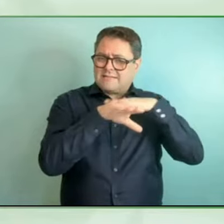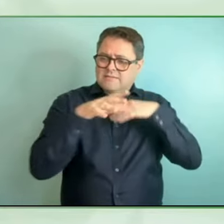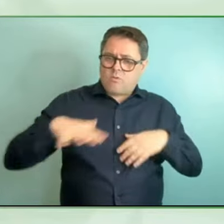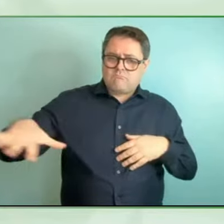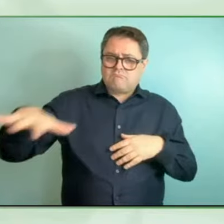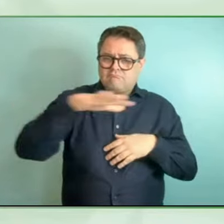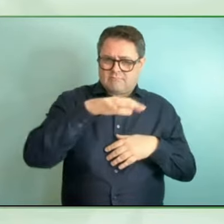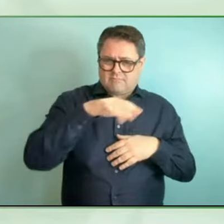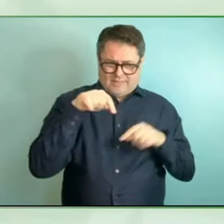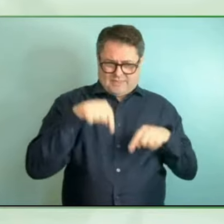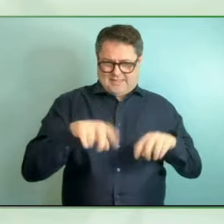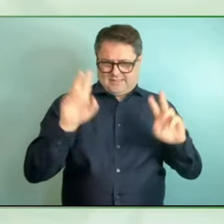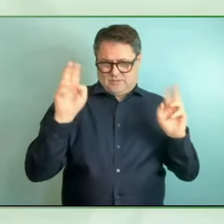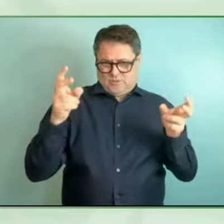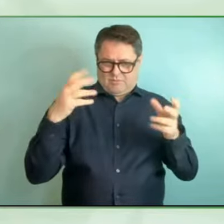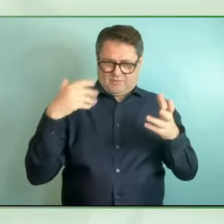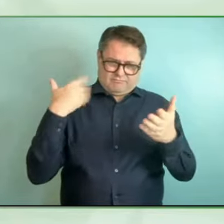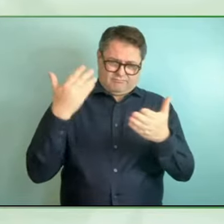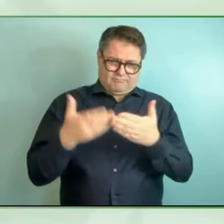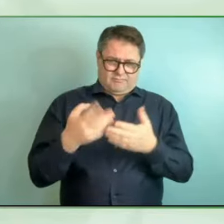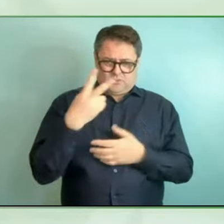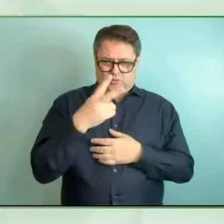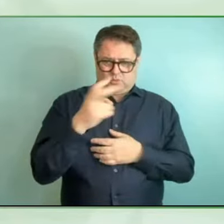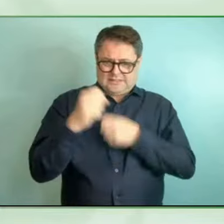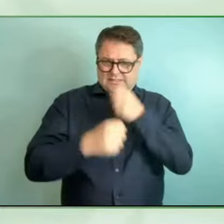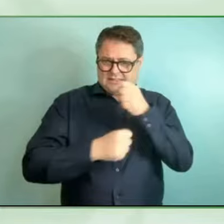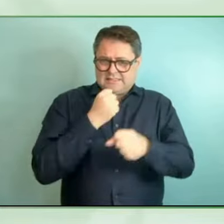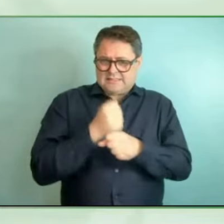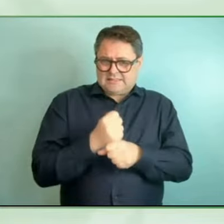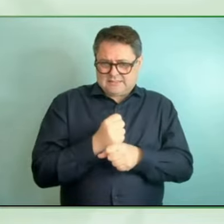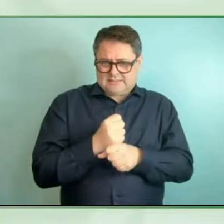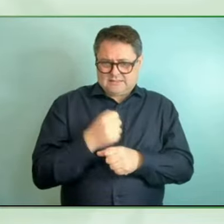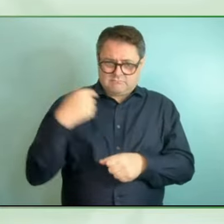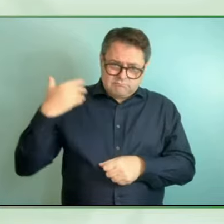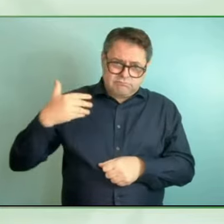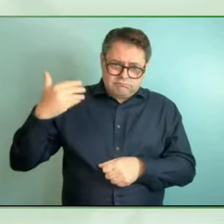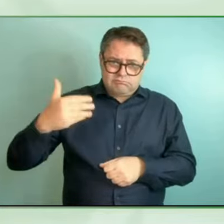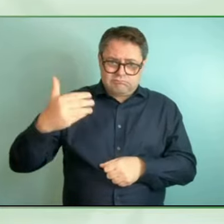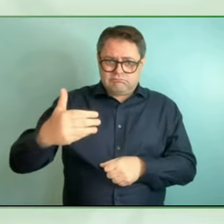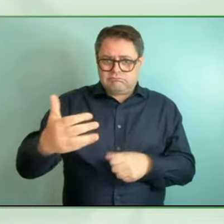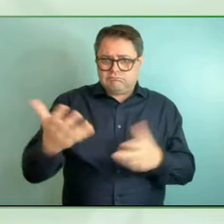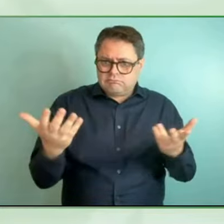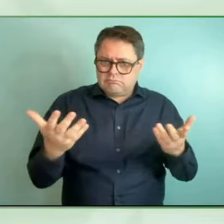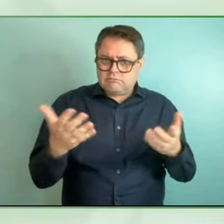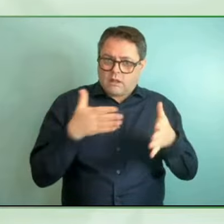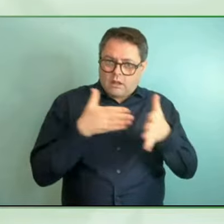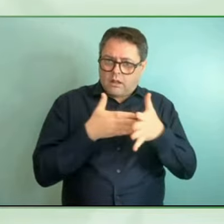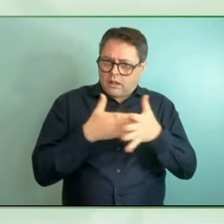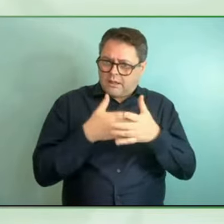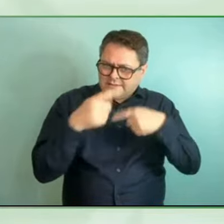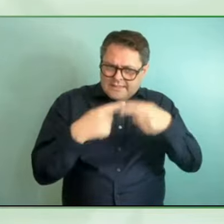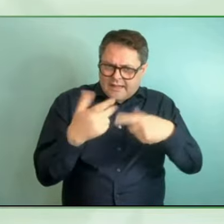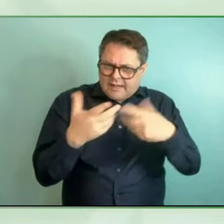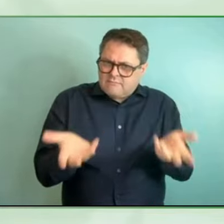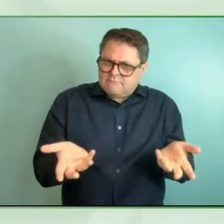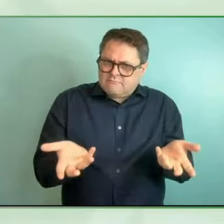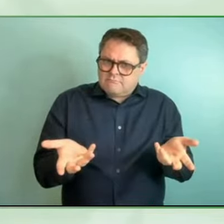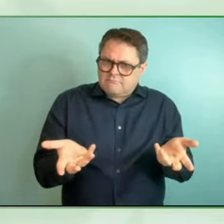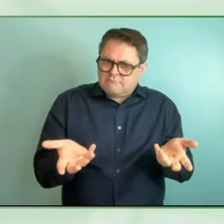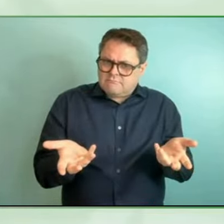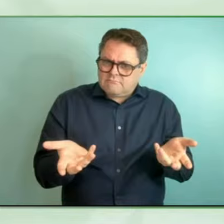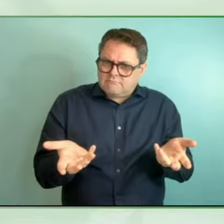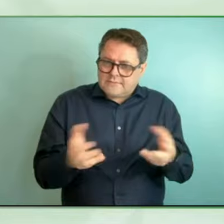for 20 years, even longer. So what is the problem still? Well, what we can say is